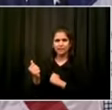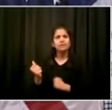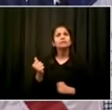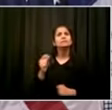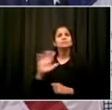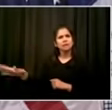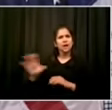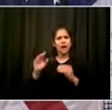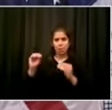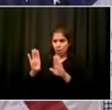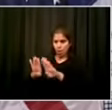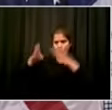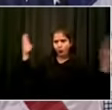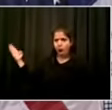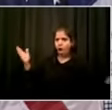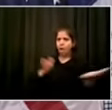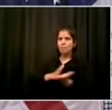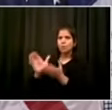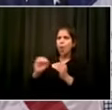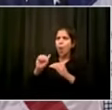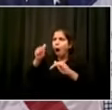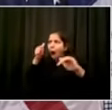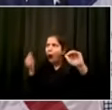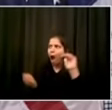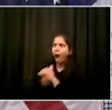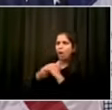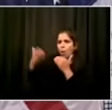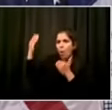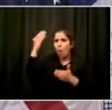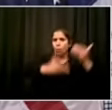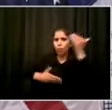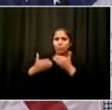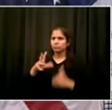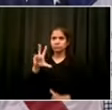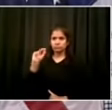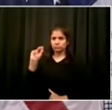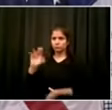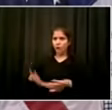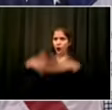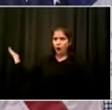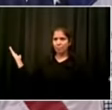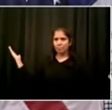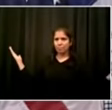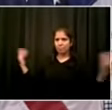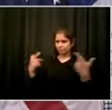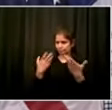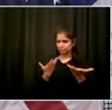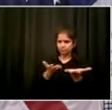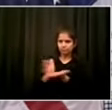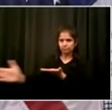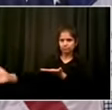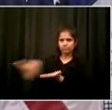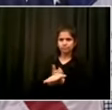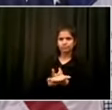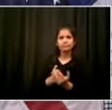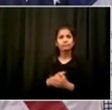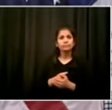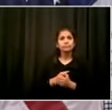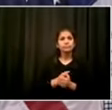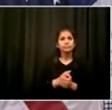That is one type of change we have to make, but there are much bigger and deeper reforms that have to happen beyond that.